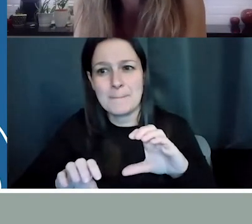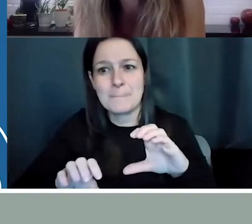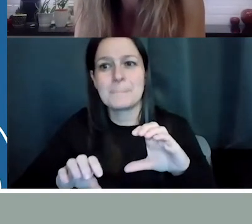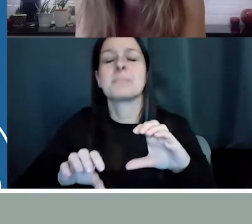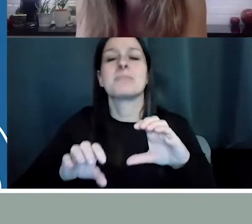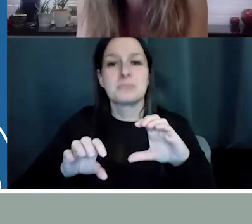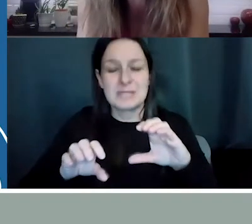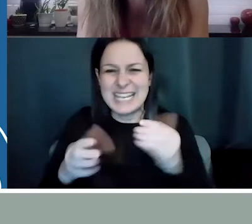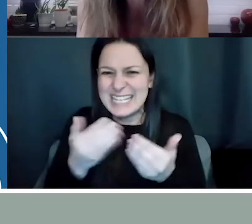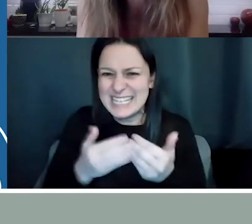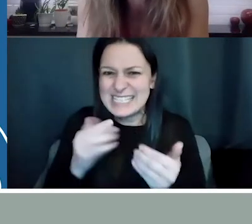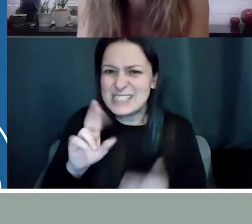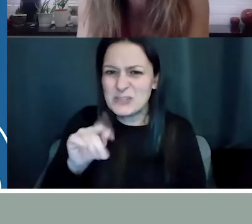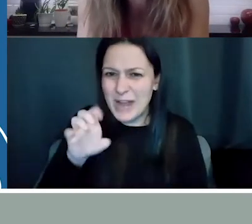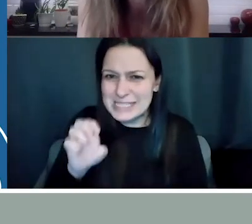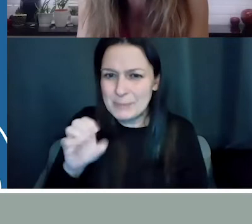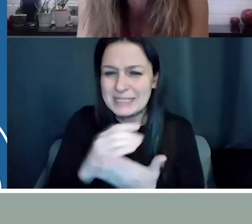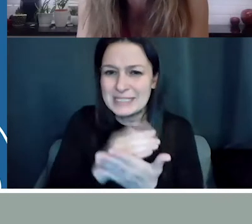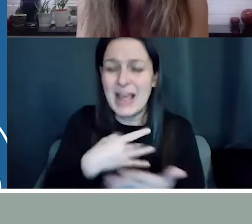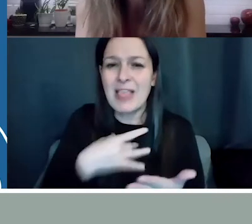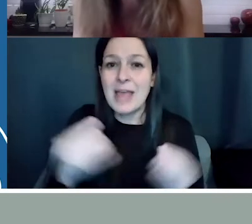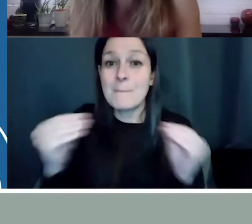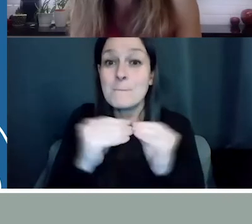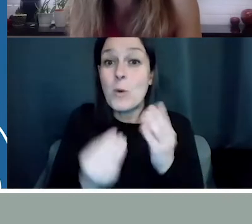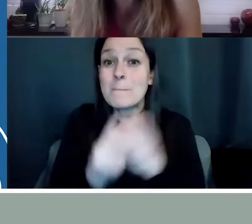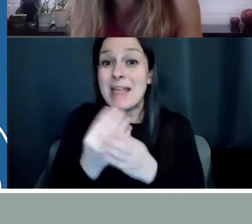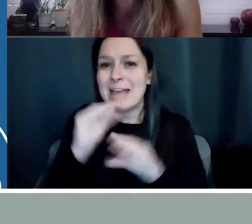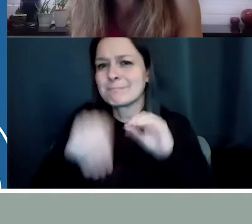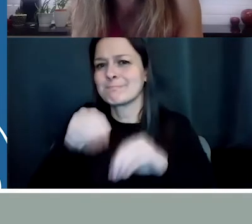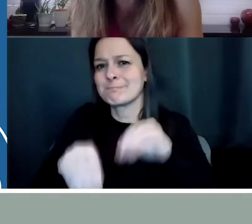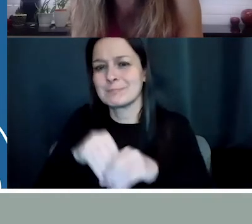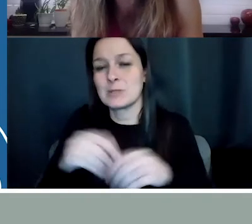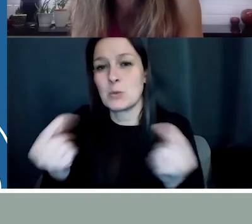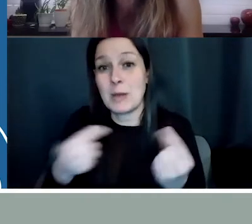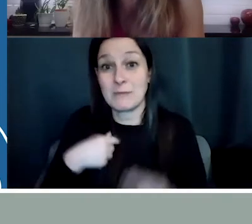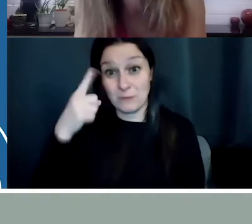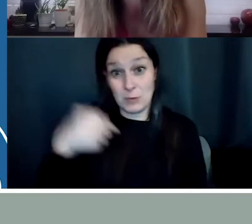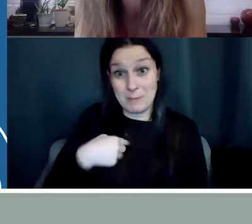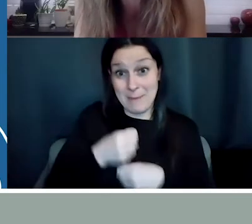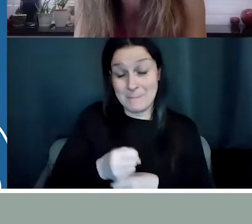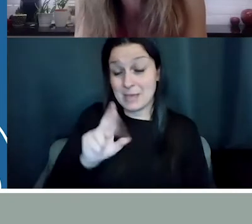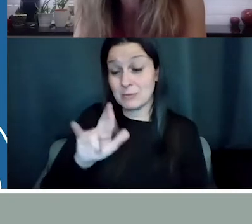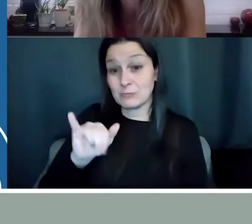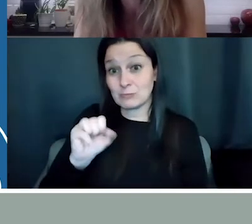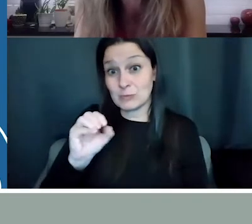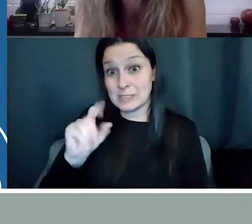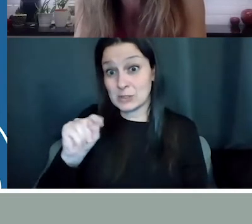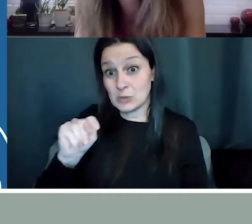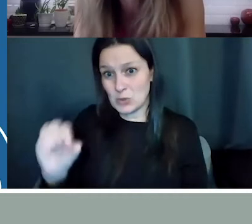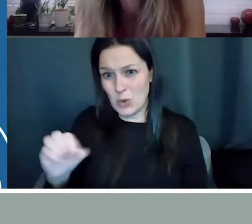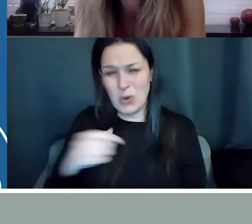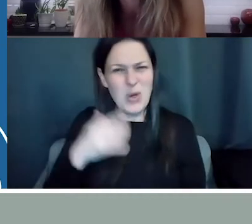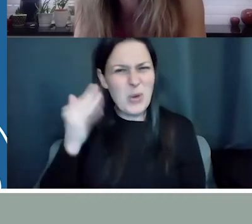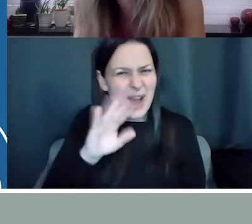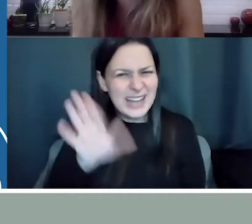recipes where you like to put more plants into them? So like for me, when I make risotto, which was like something, I don't know why I never